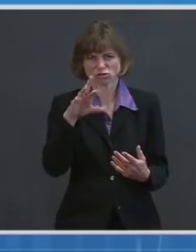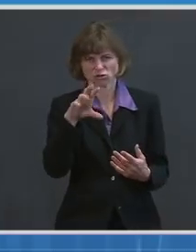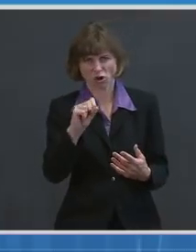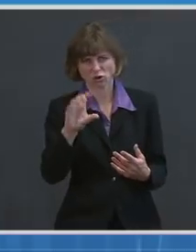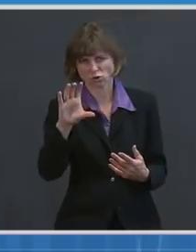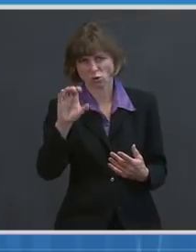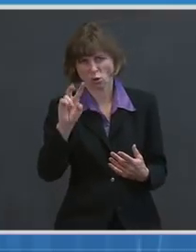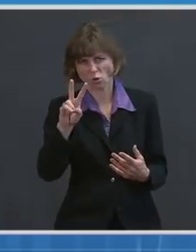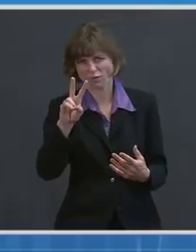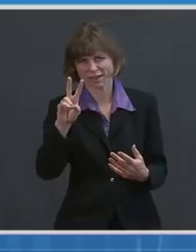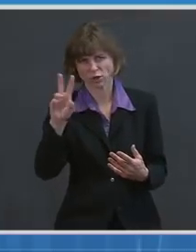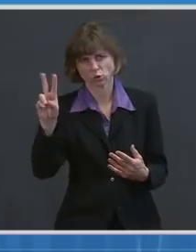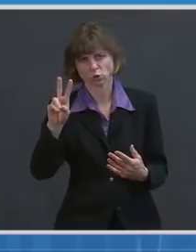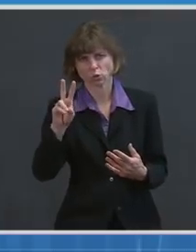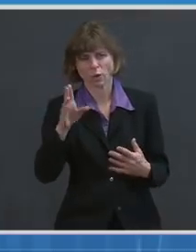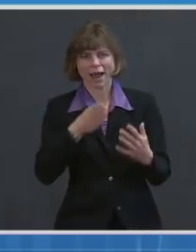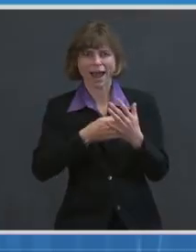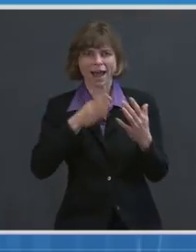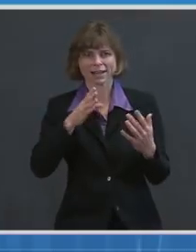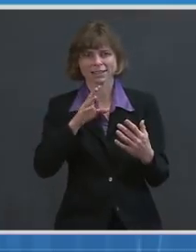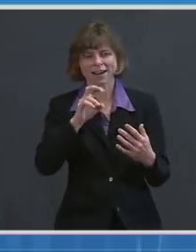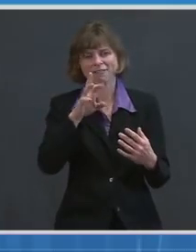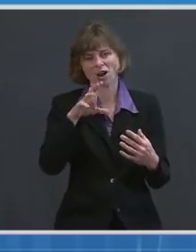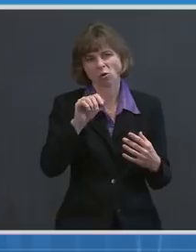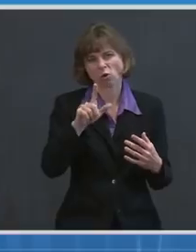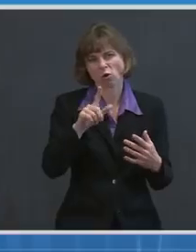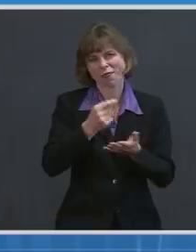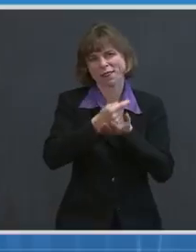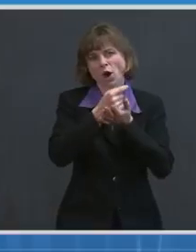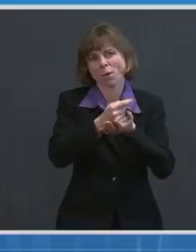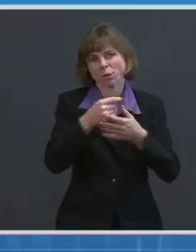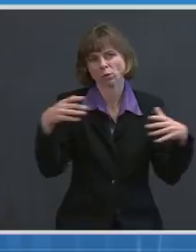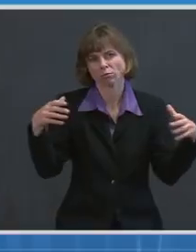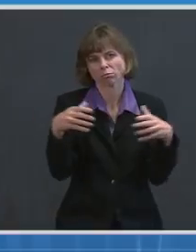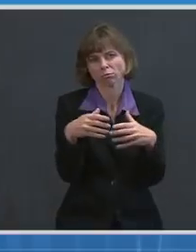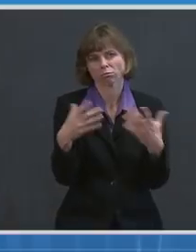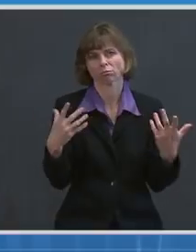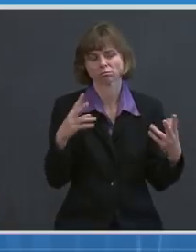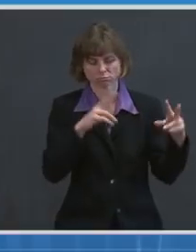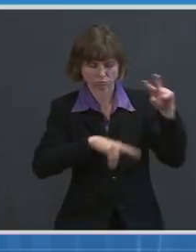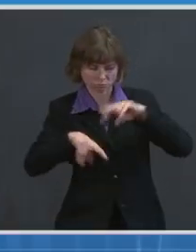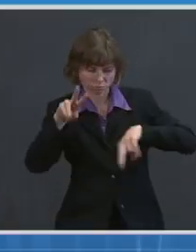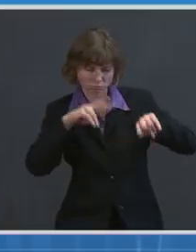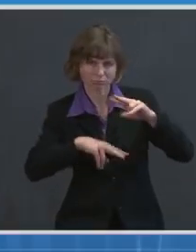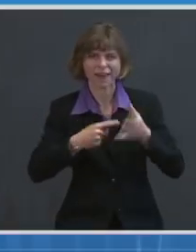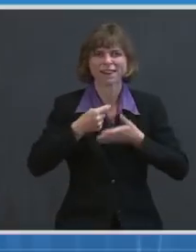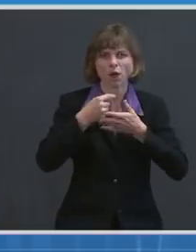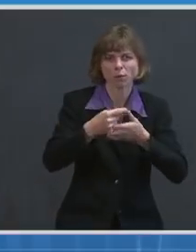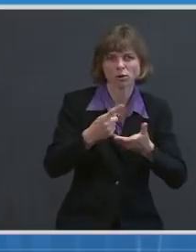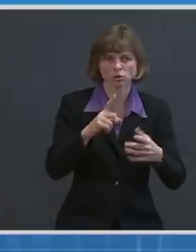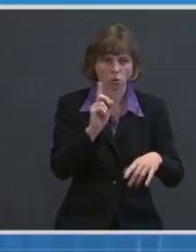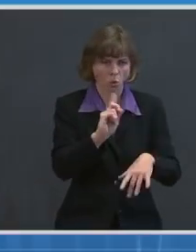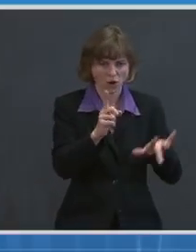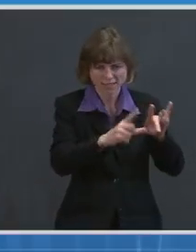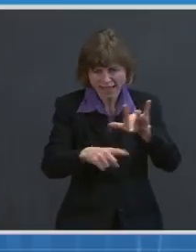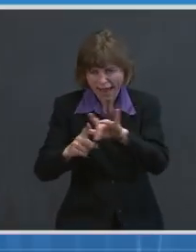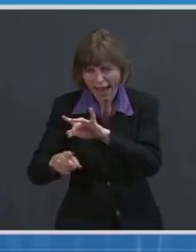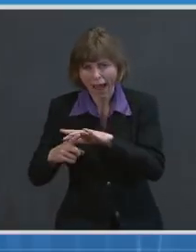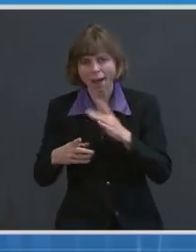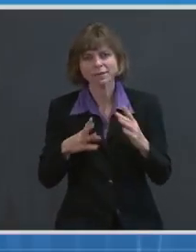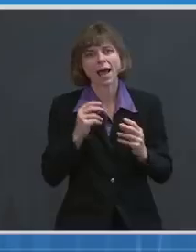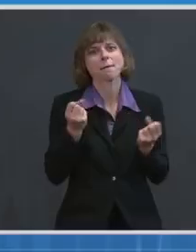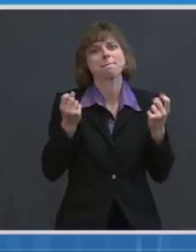Antiviral Therapeutic Summit, looking at the state of therapeutics, gaps in the field, and a number of our